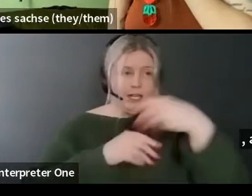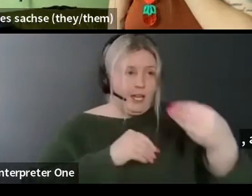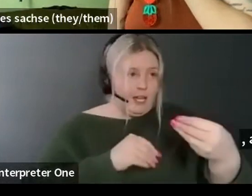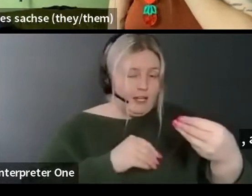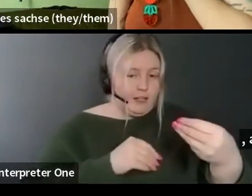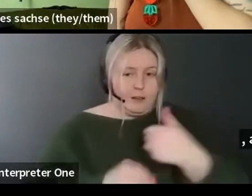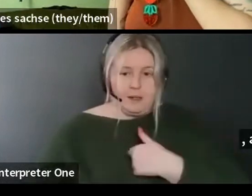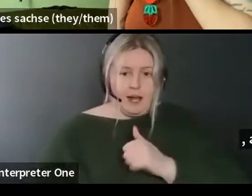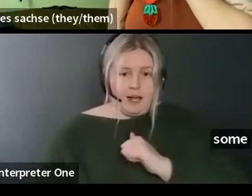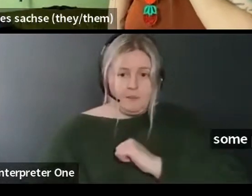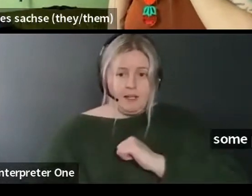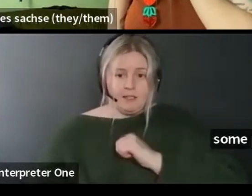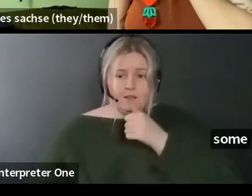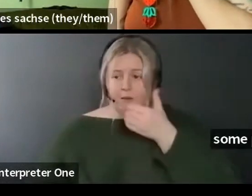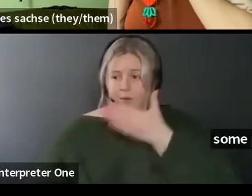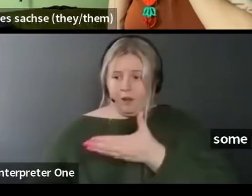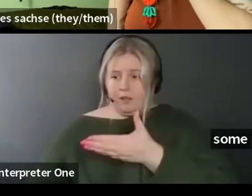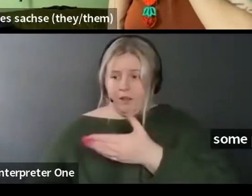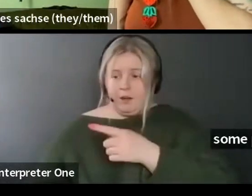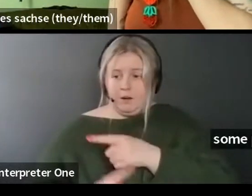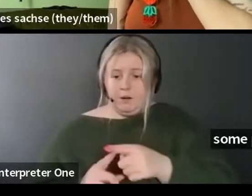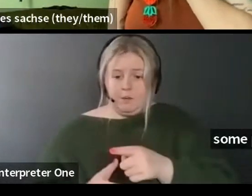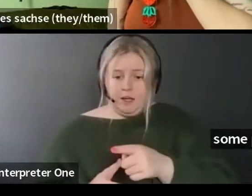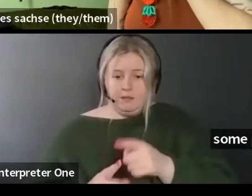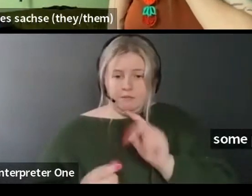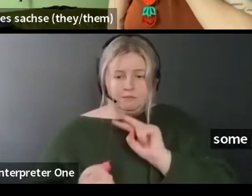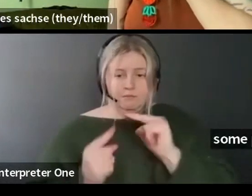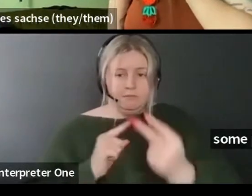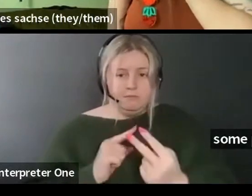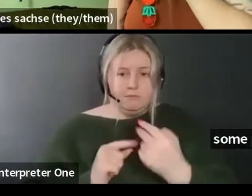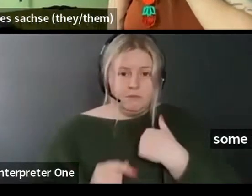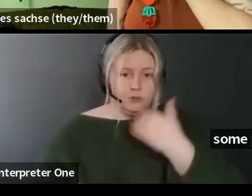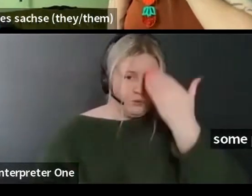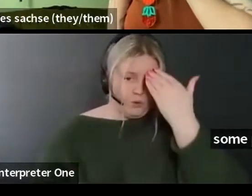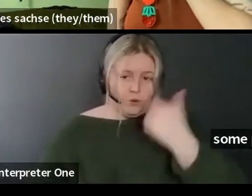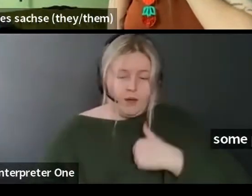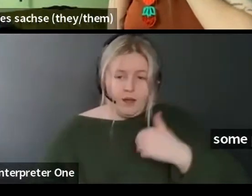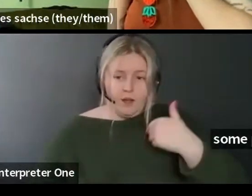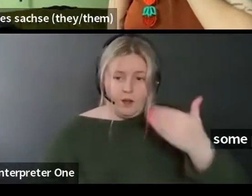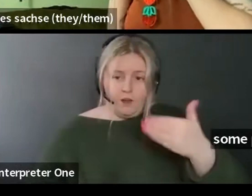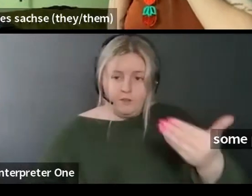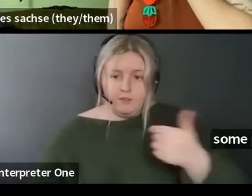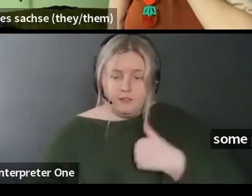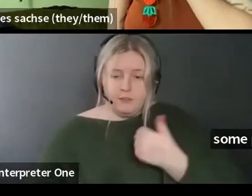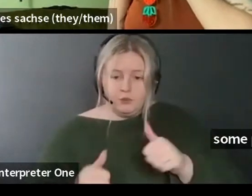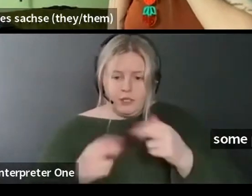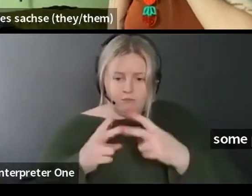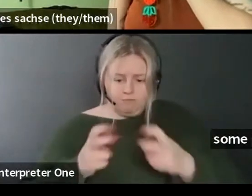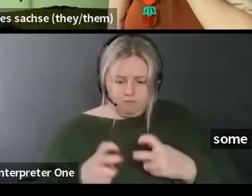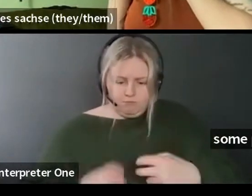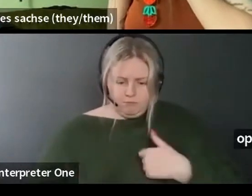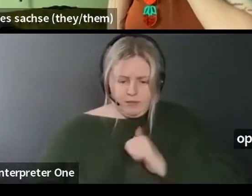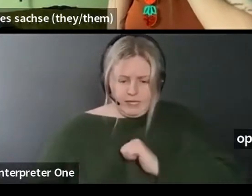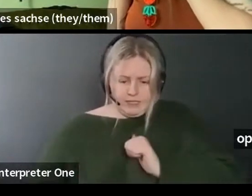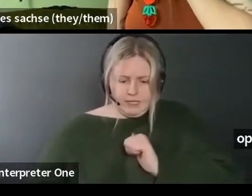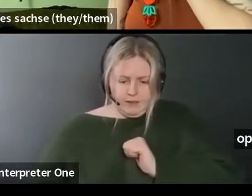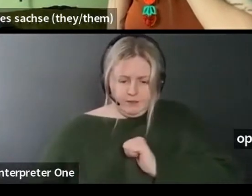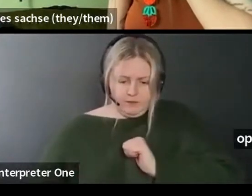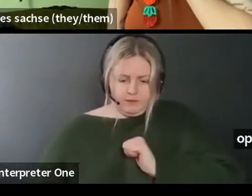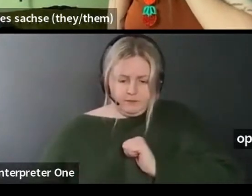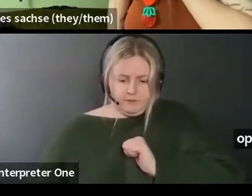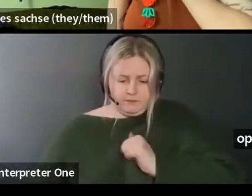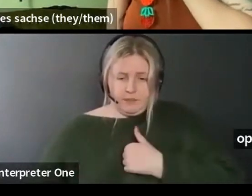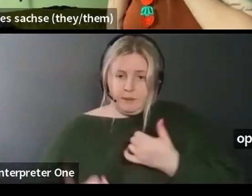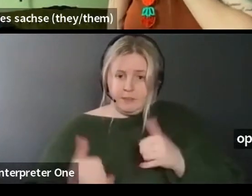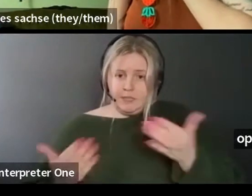in their shoes. And, you know, just to be frank, you know, how many times I thought about, you know, myself, you know, thankfully, like I'm still